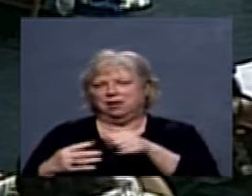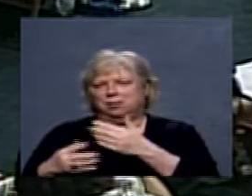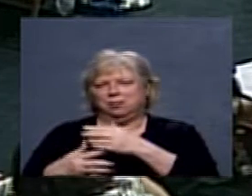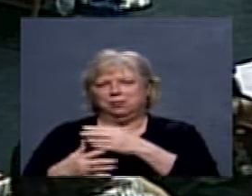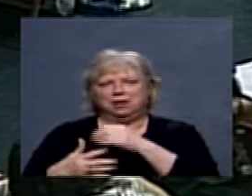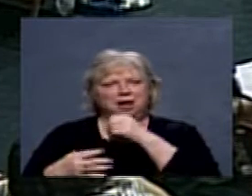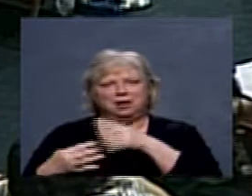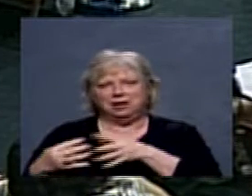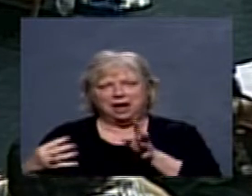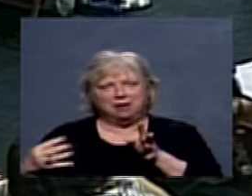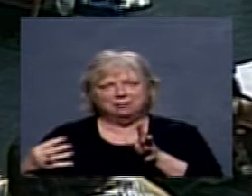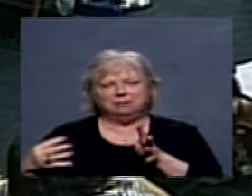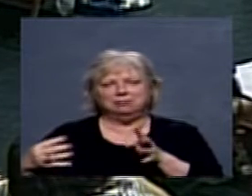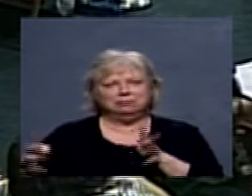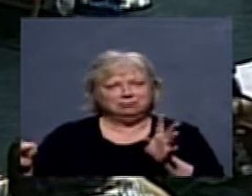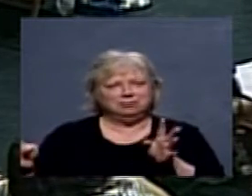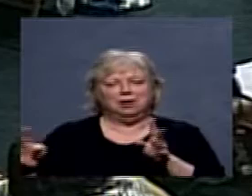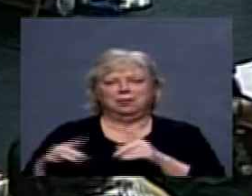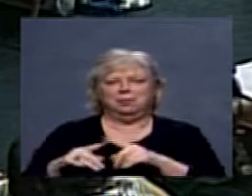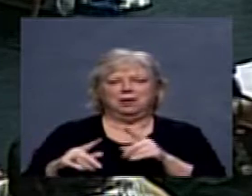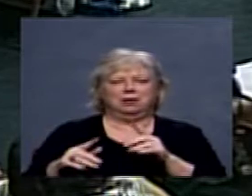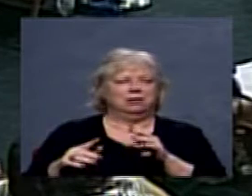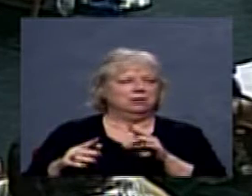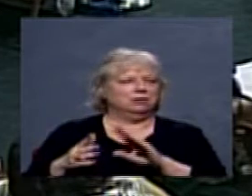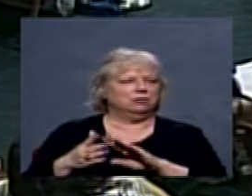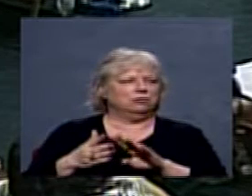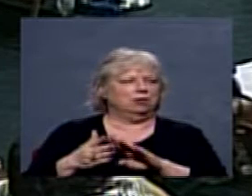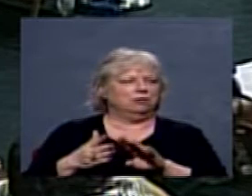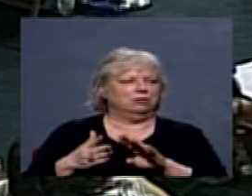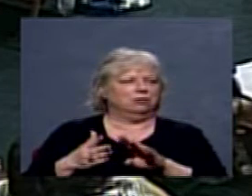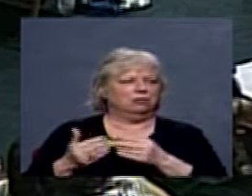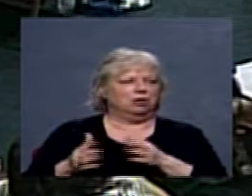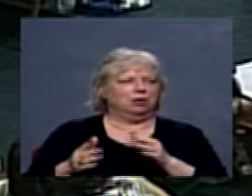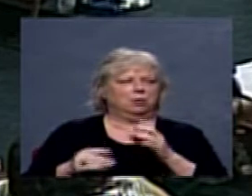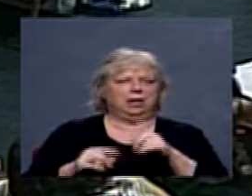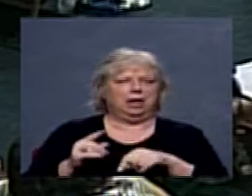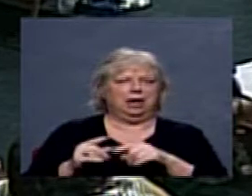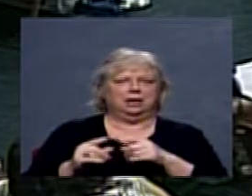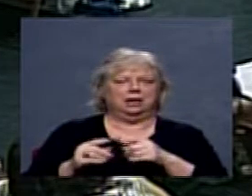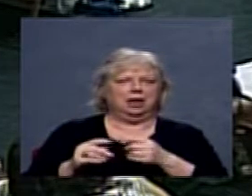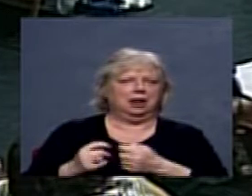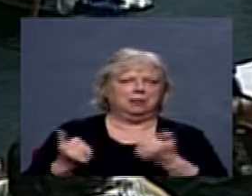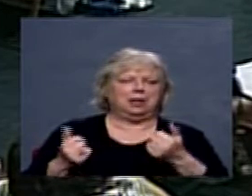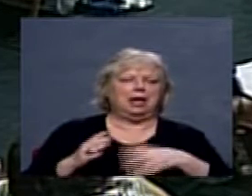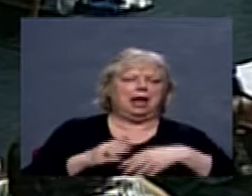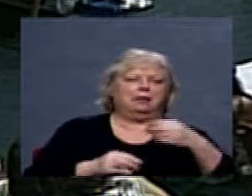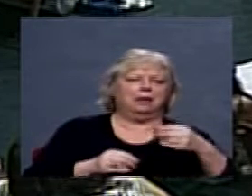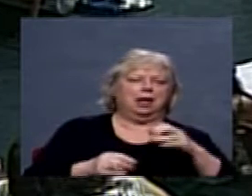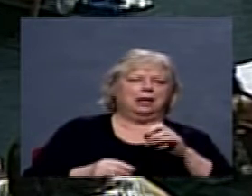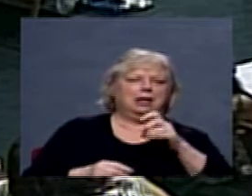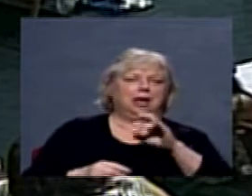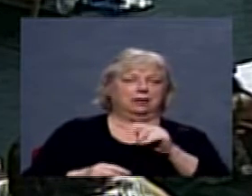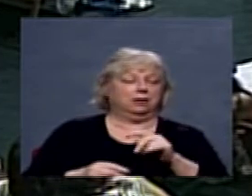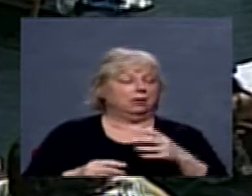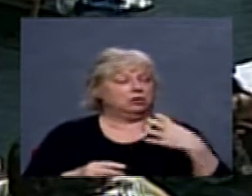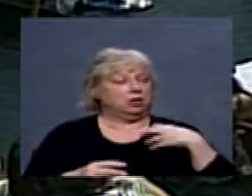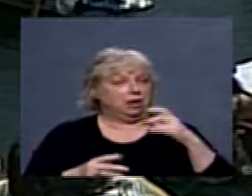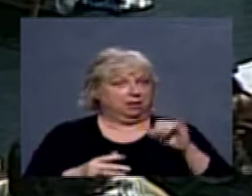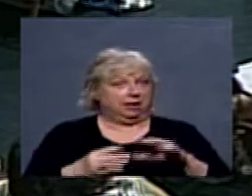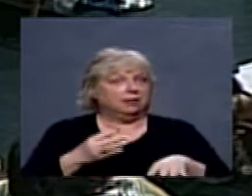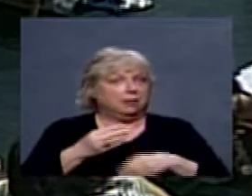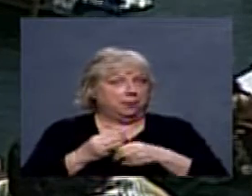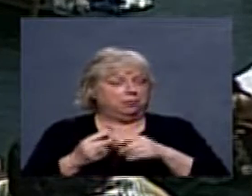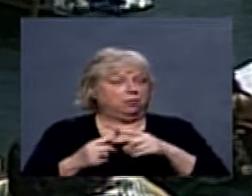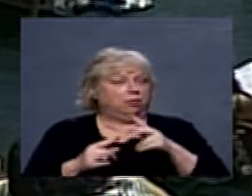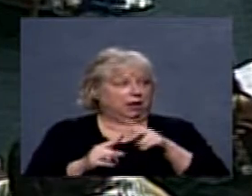gate. But generally speaking, we can eliminate the outside exit. Okay, now that's amendment to an amendment to